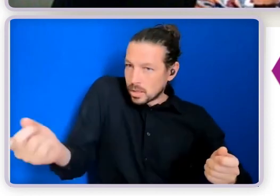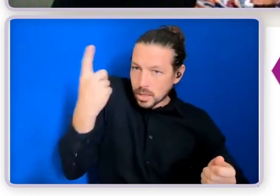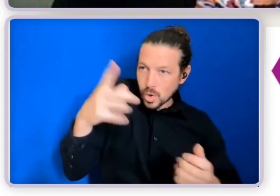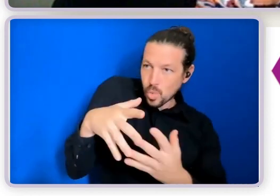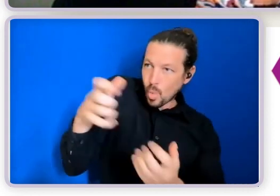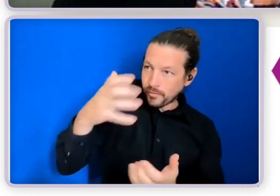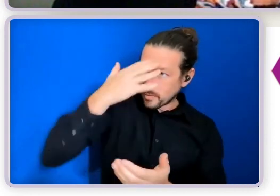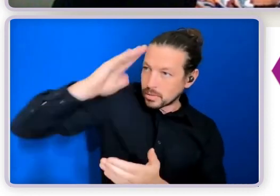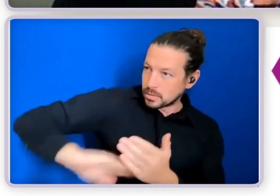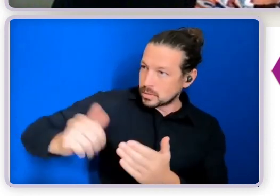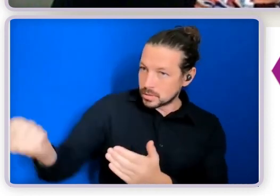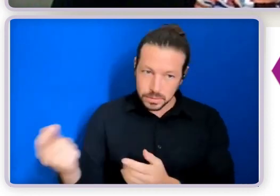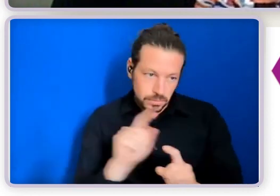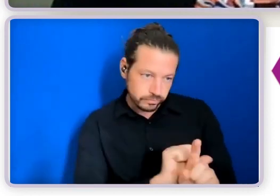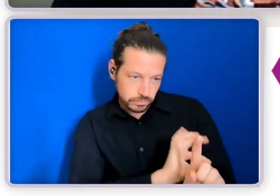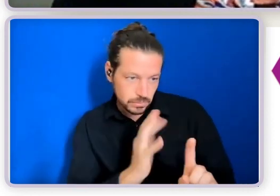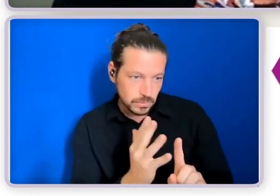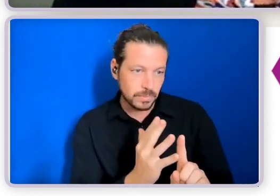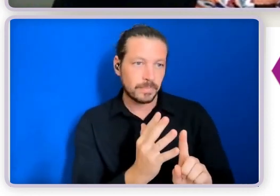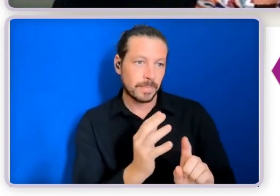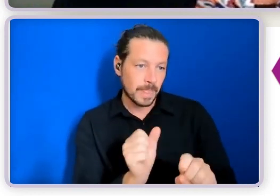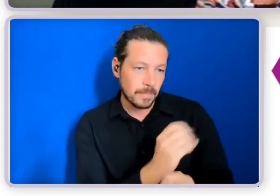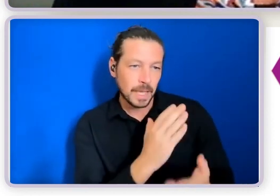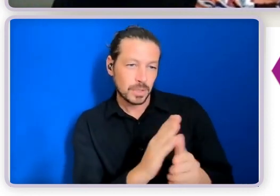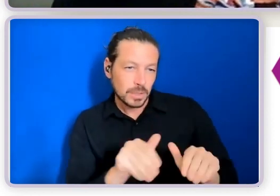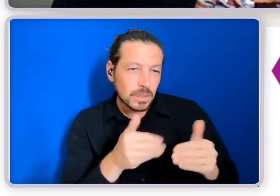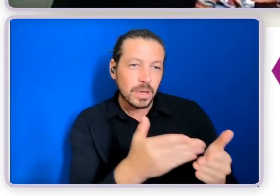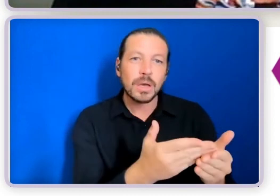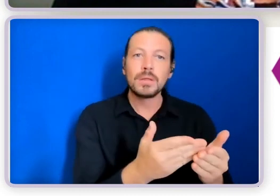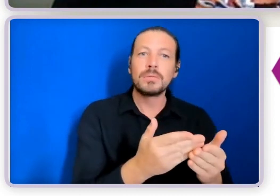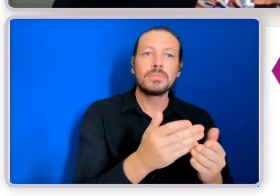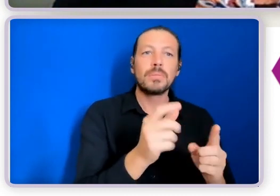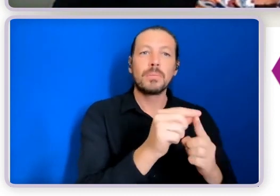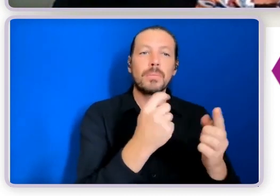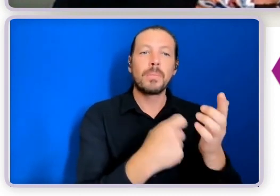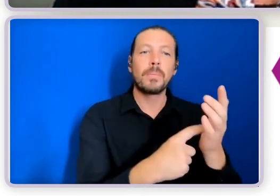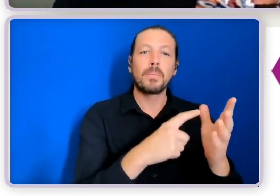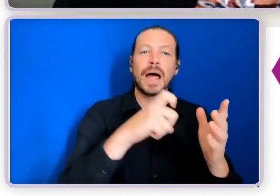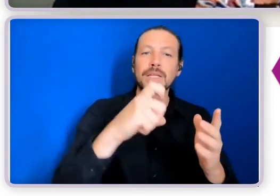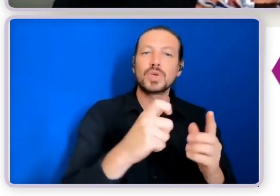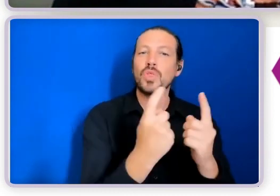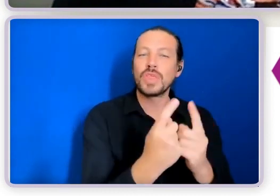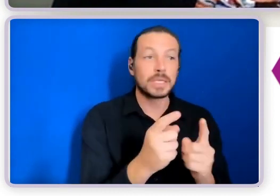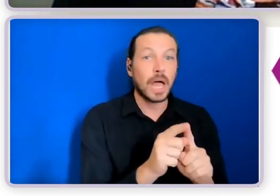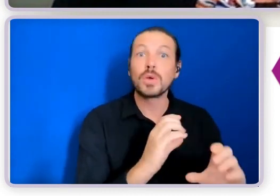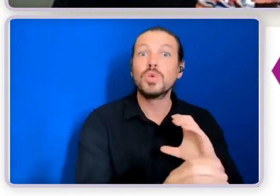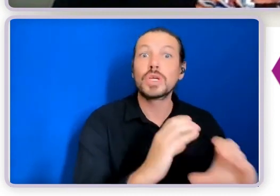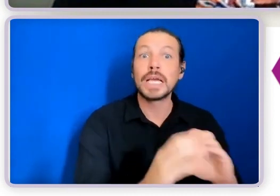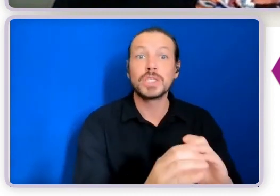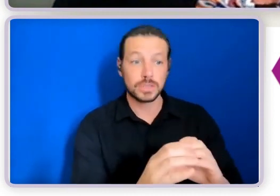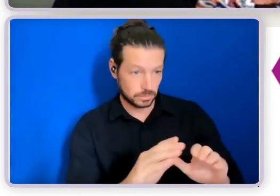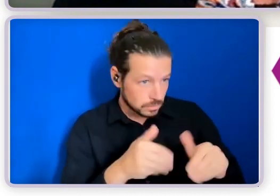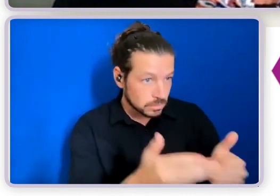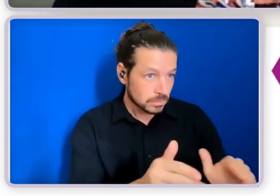and ensure that many of those practical things, such as communication, are addressed as soon as possible and